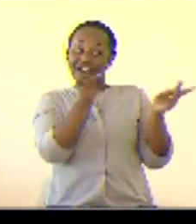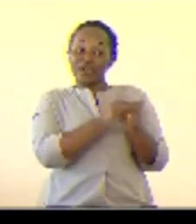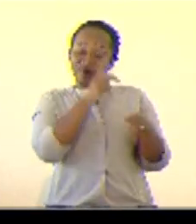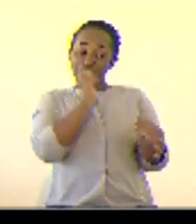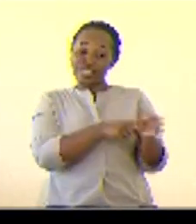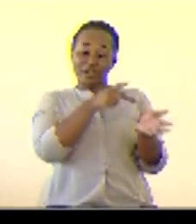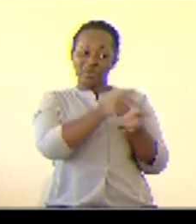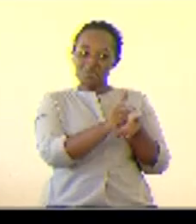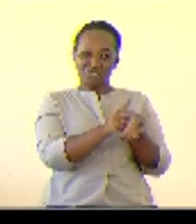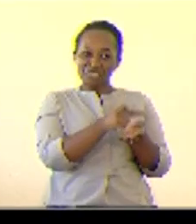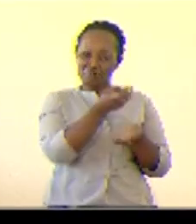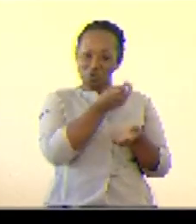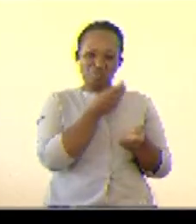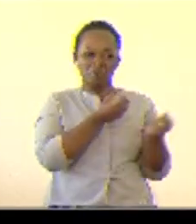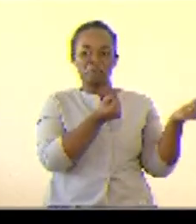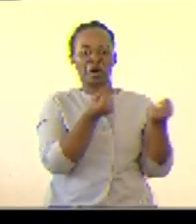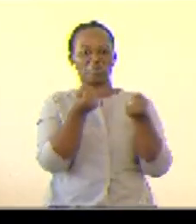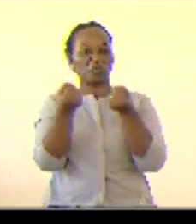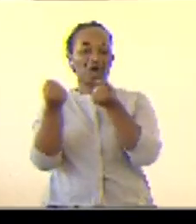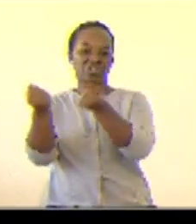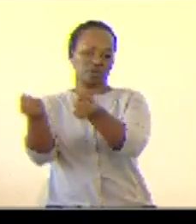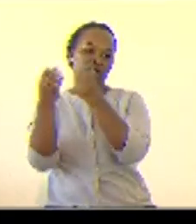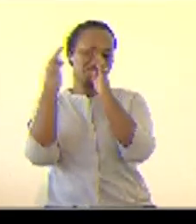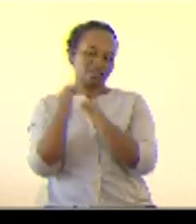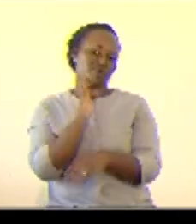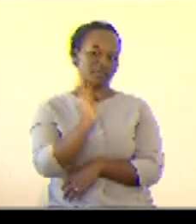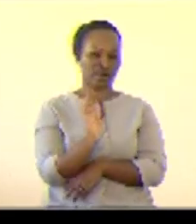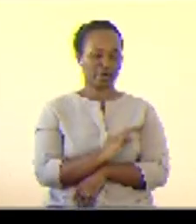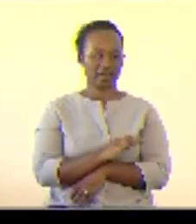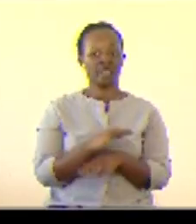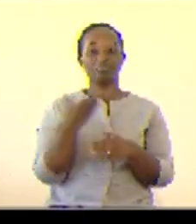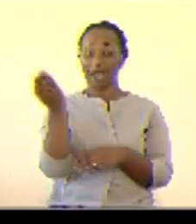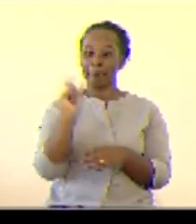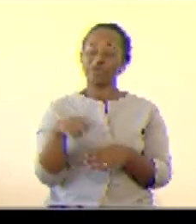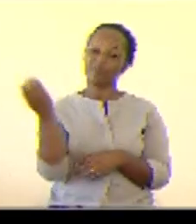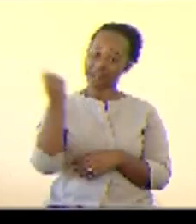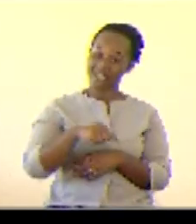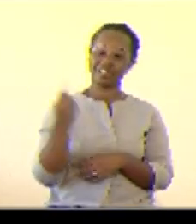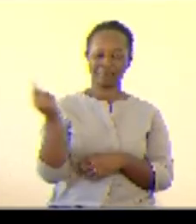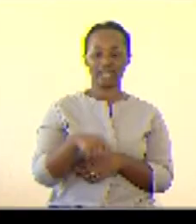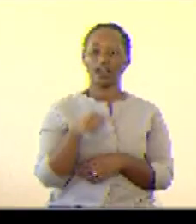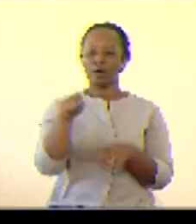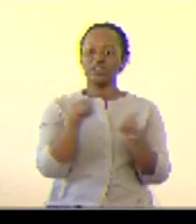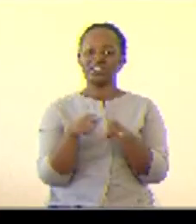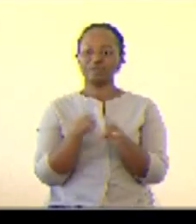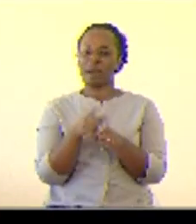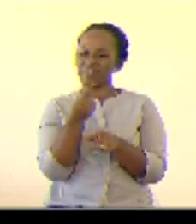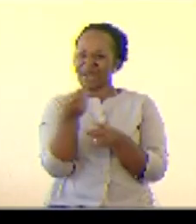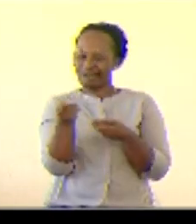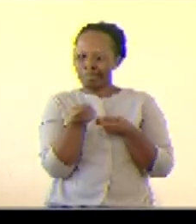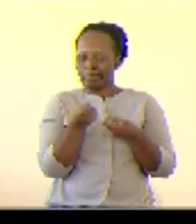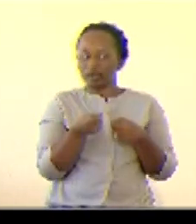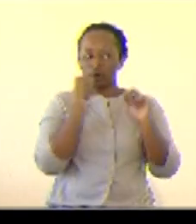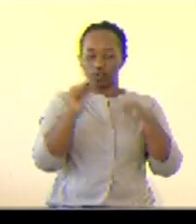own transport. They take your goods to where you stay. People will come. This is an incentive. You may give it